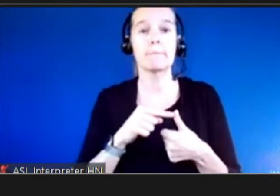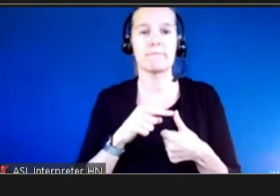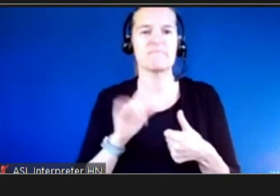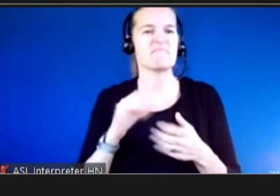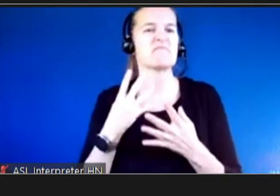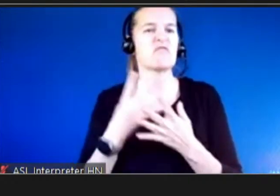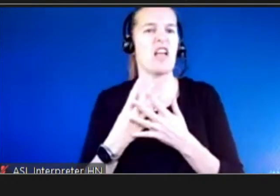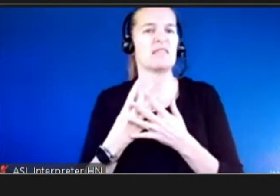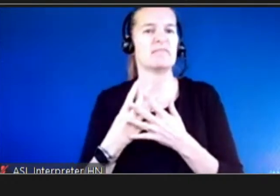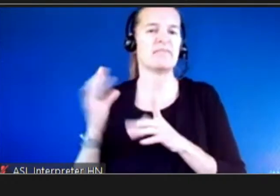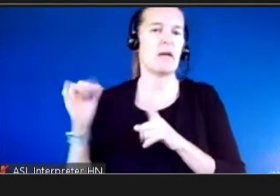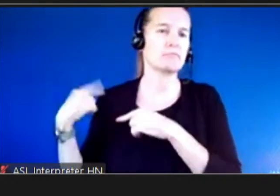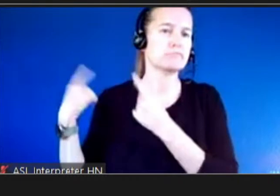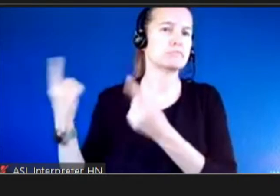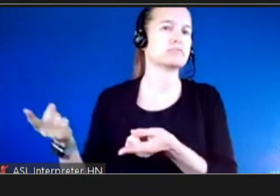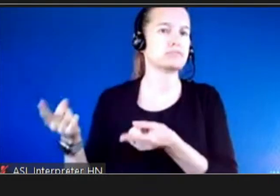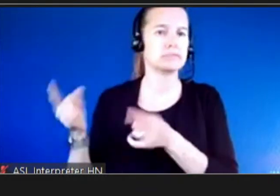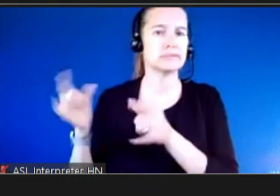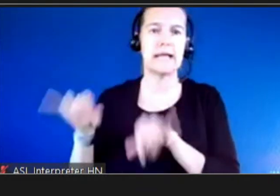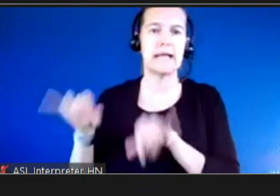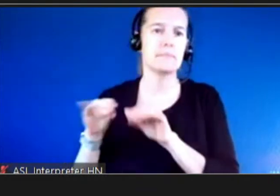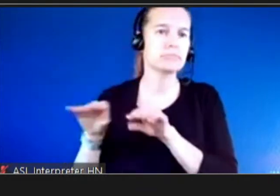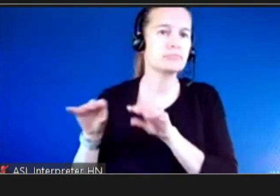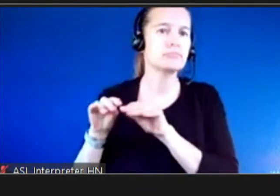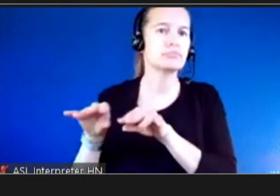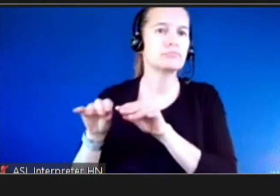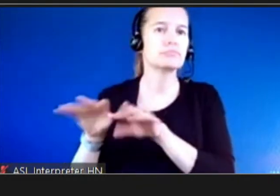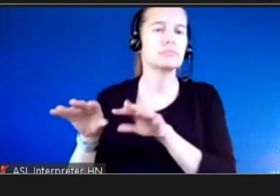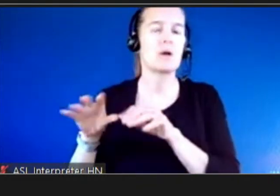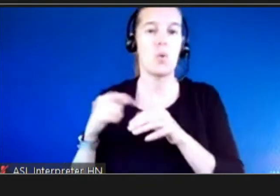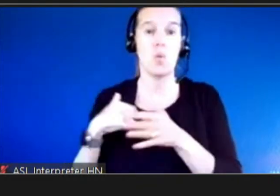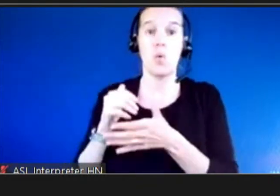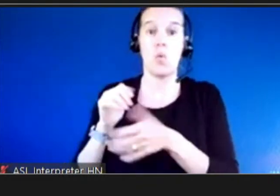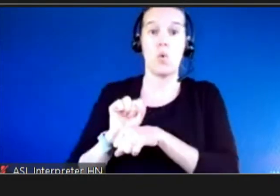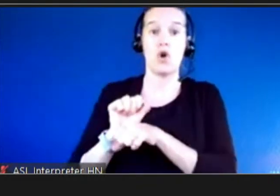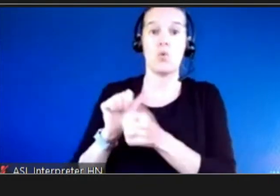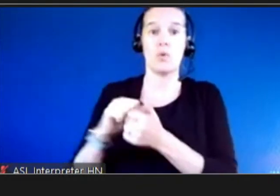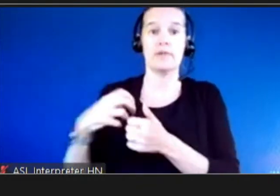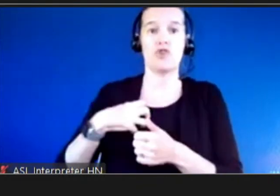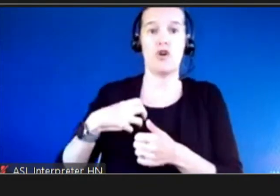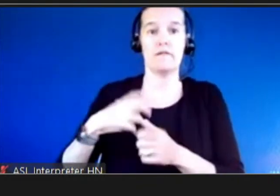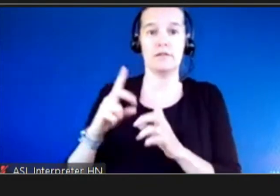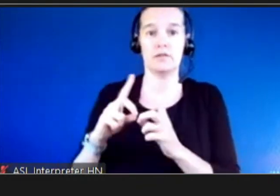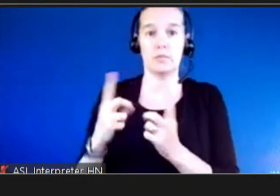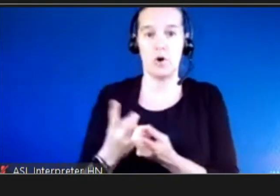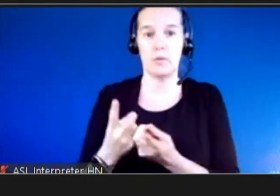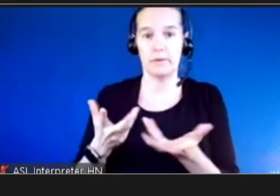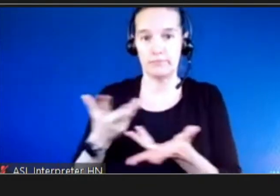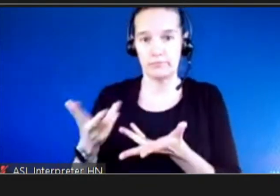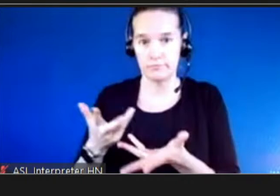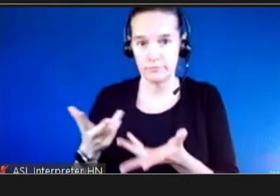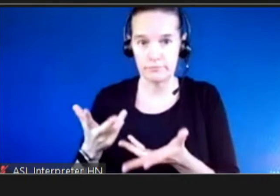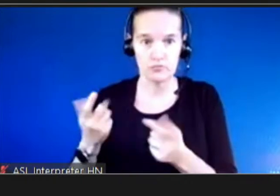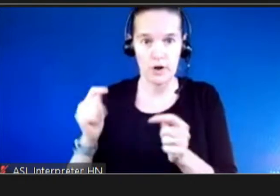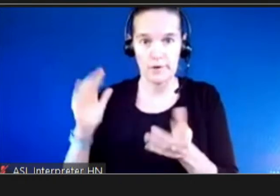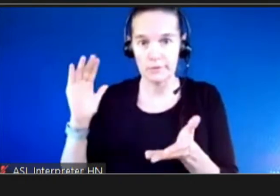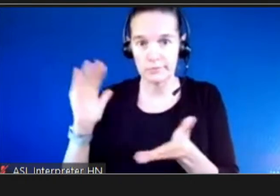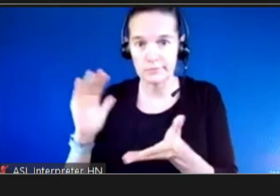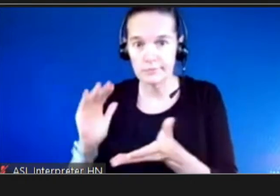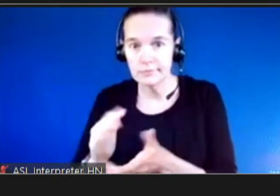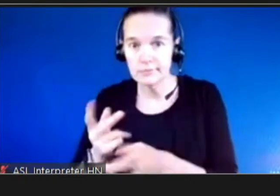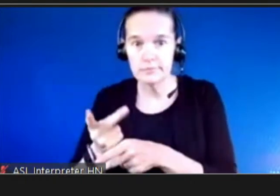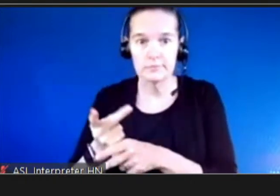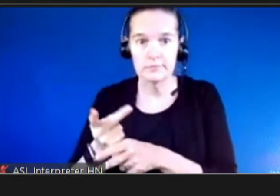jail that we continue to work very closely with the Sheriff's Department on in that effort. They